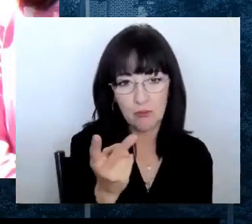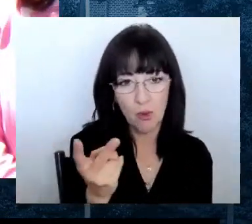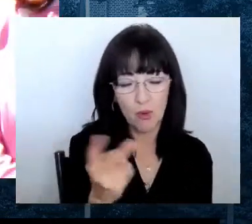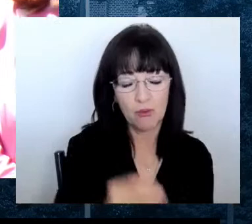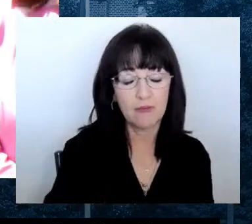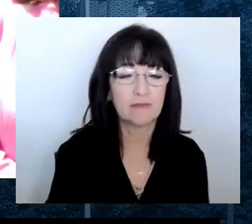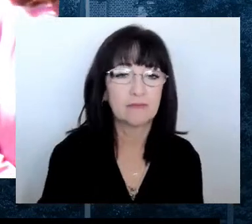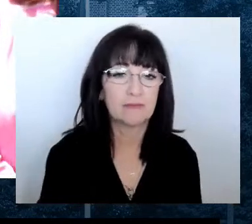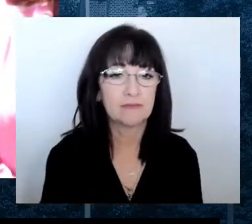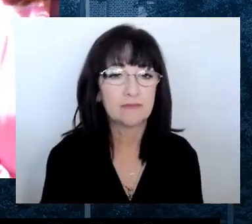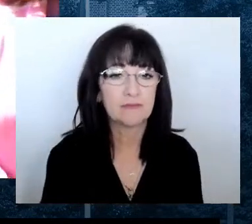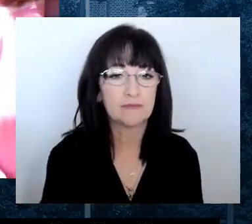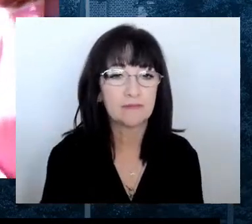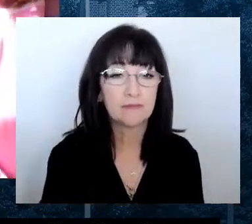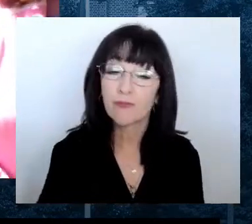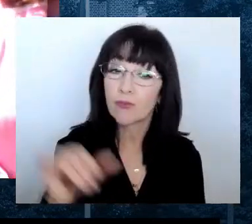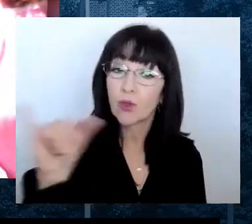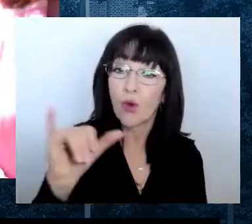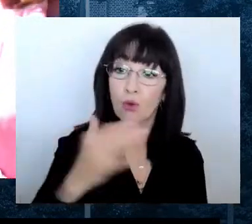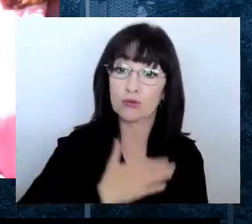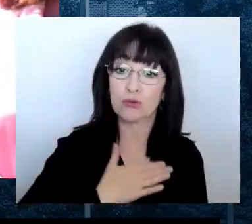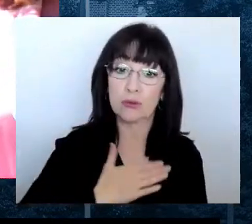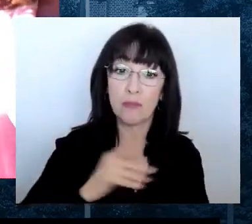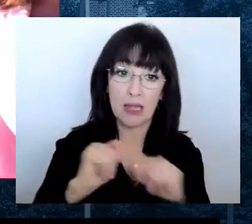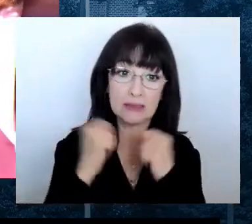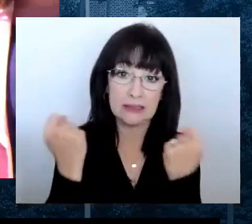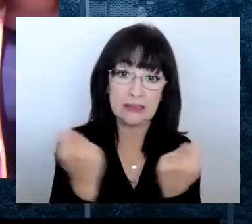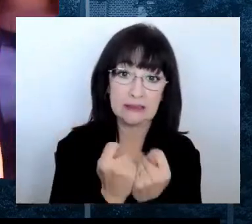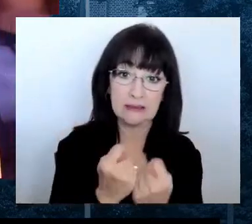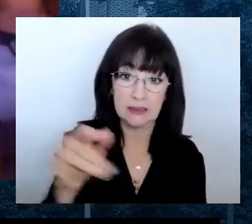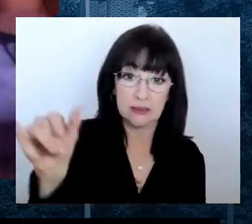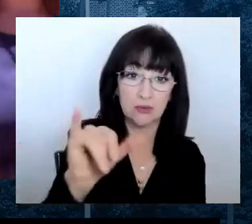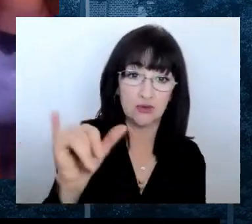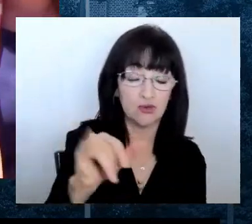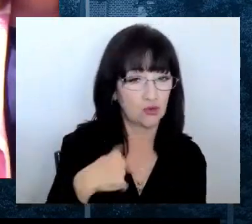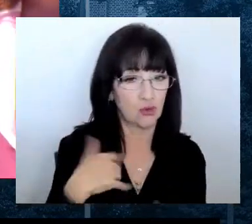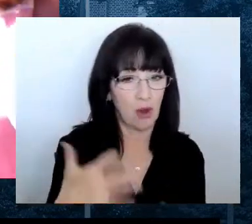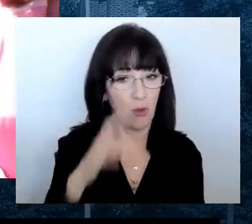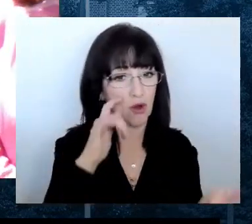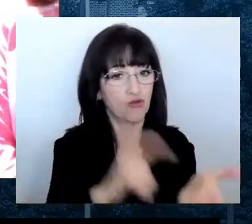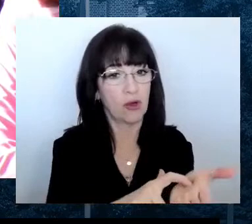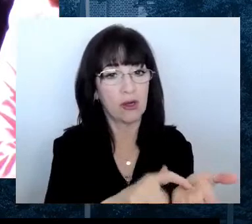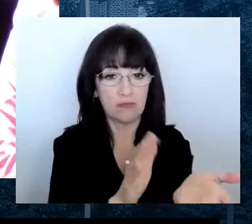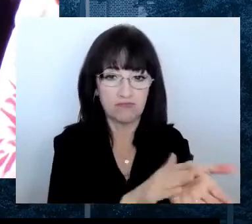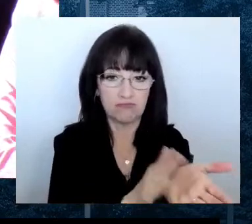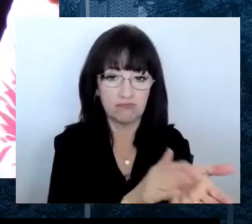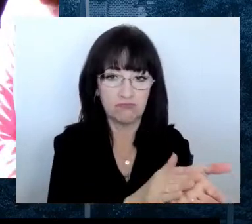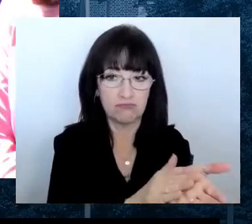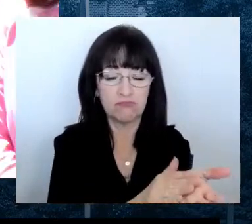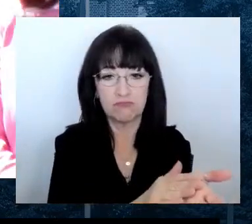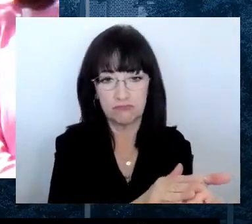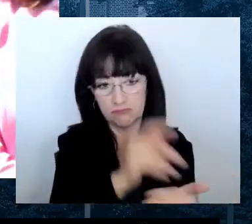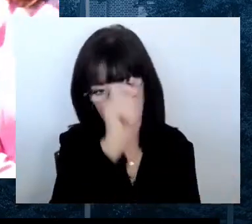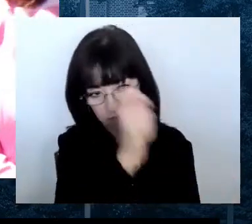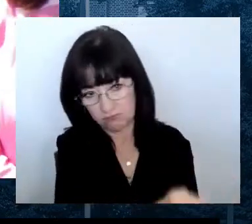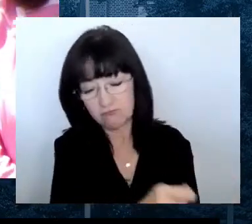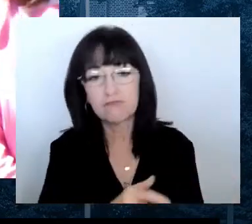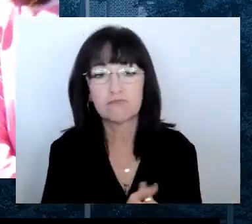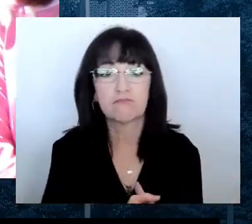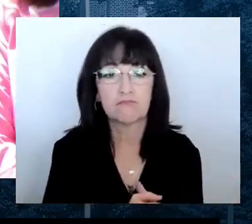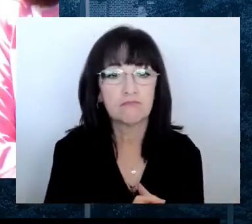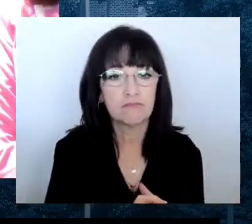There are also a number of members of my team that I'd like to recognize and thank because they were an important part of that back and forth